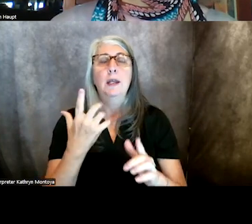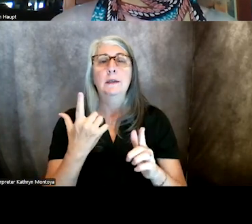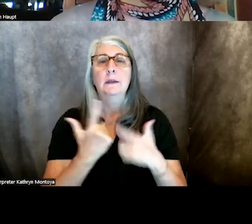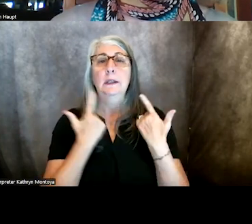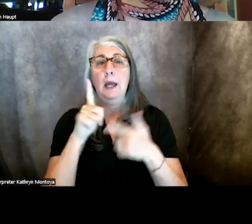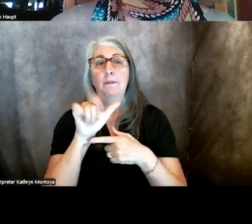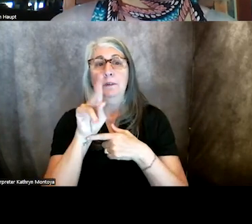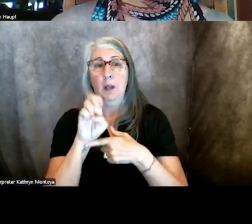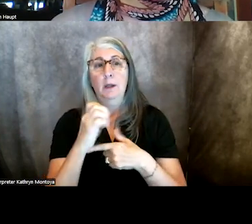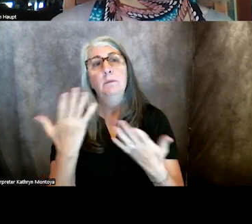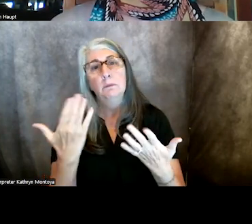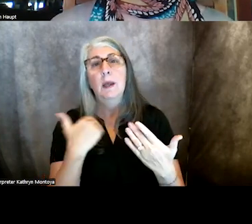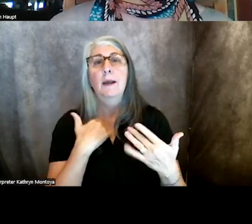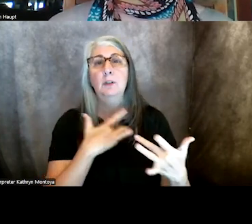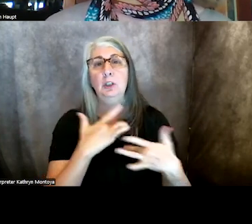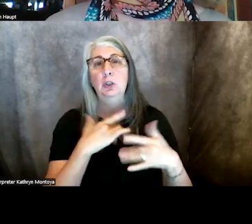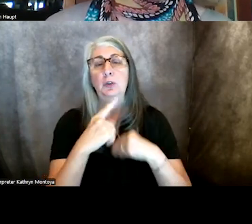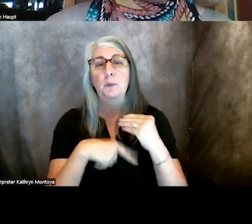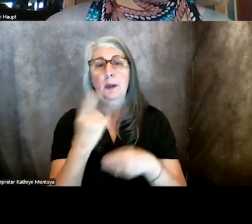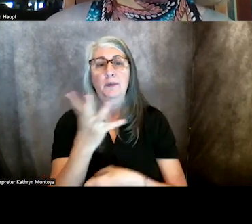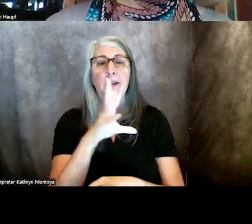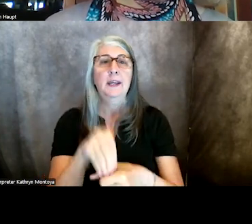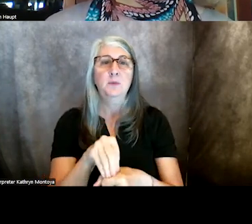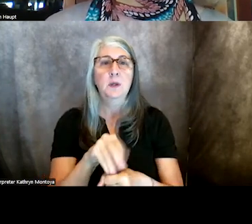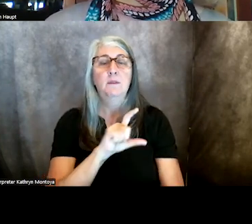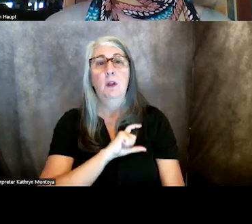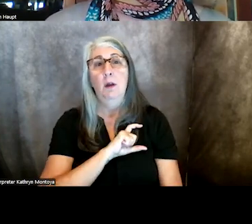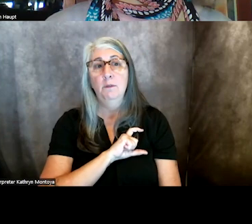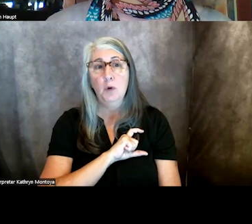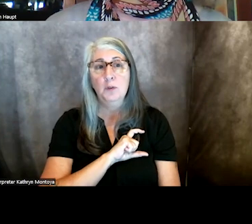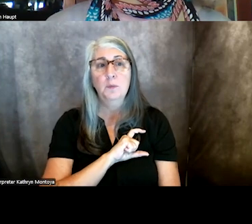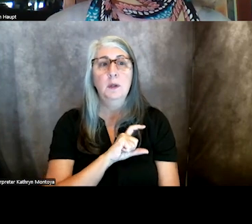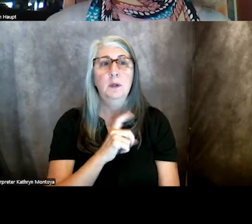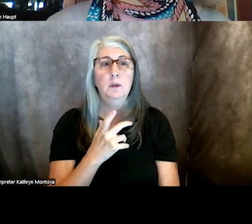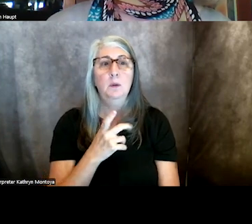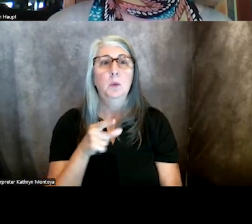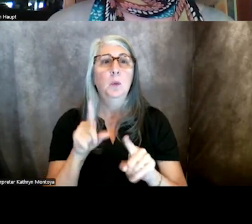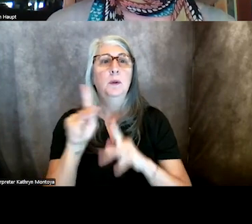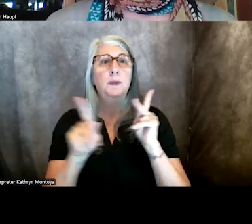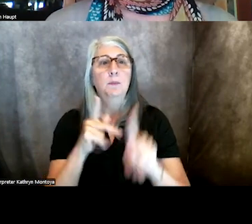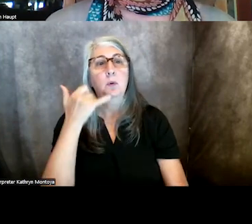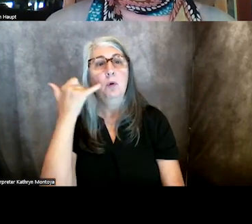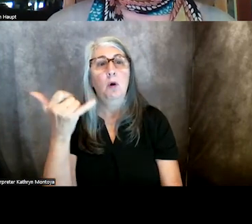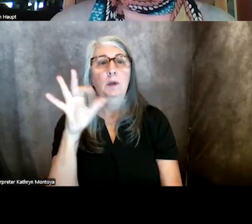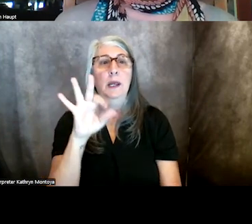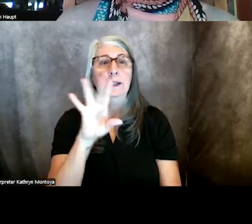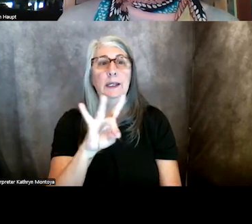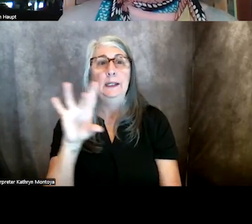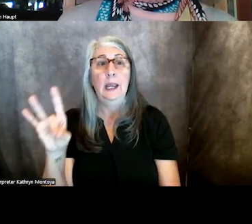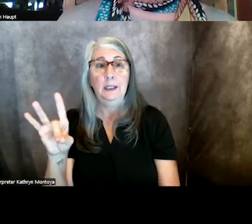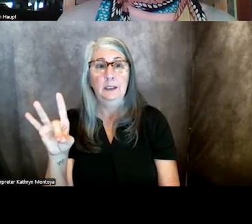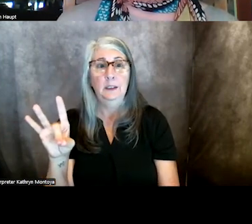concerns, understandably, about the engagement of law enforcement when people call 988. And